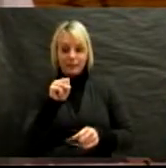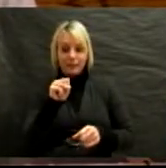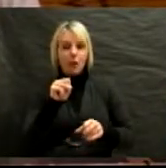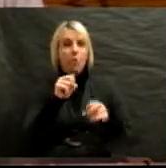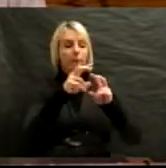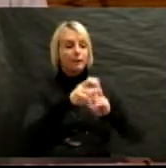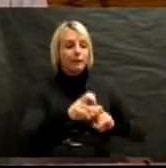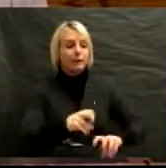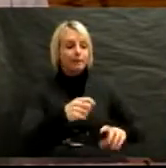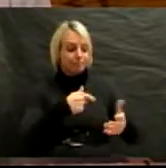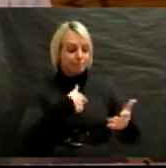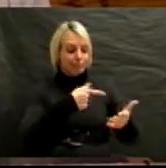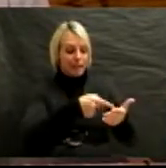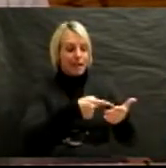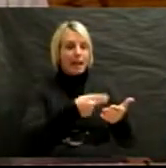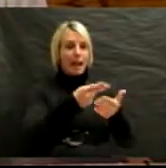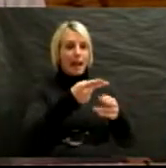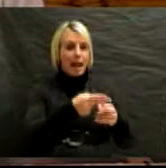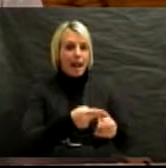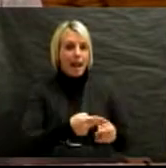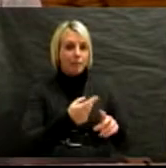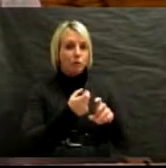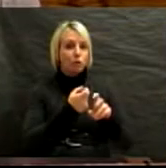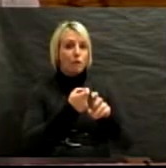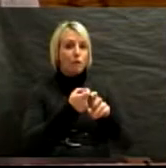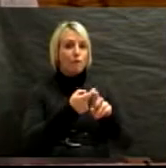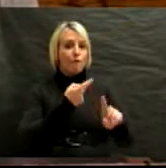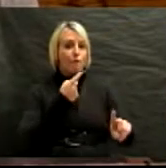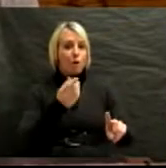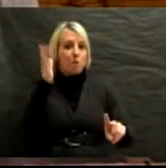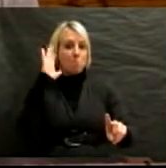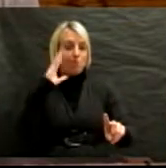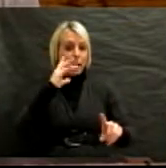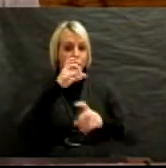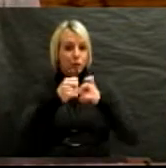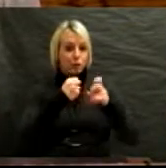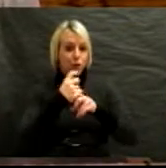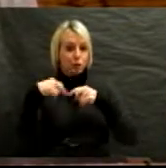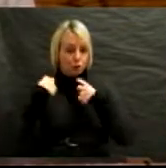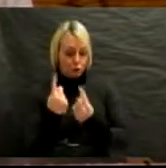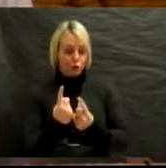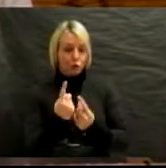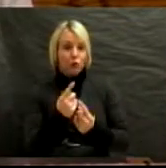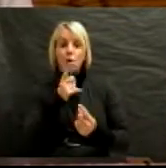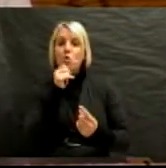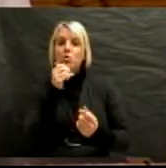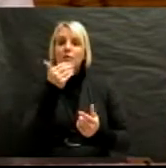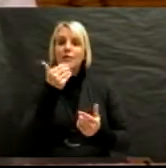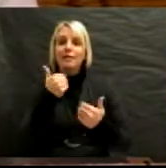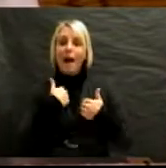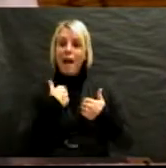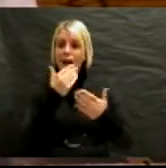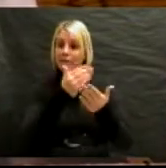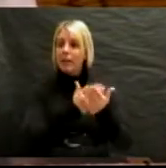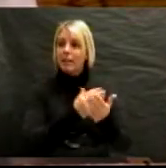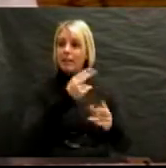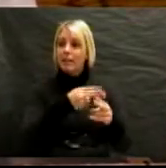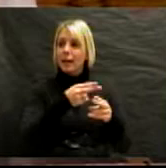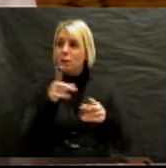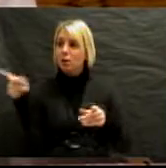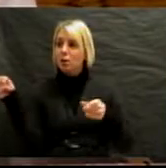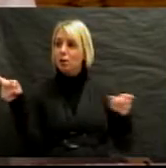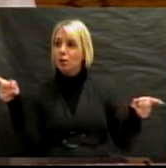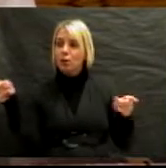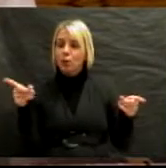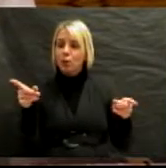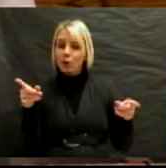else, who doesn't have the names from previous years in front of them? Probably a good starting place if you're trying to keep notes on who's